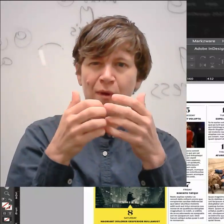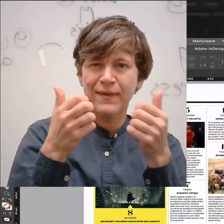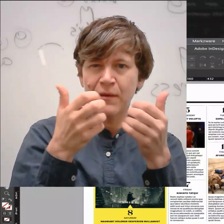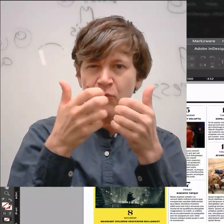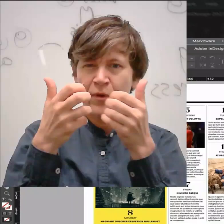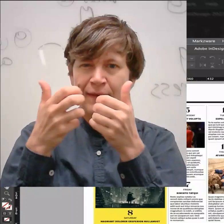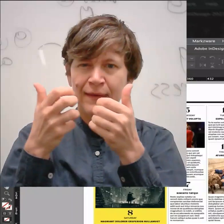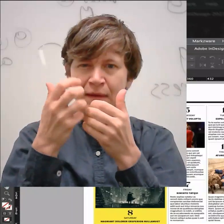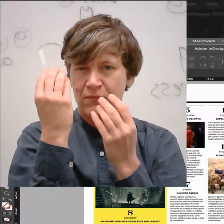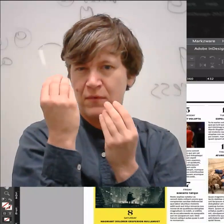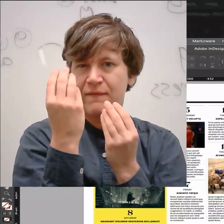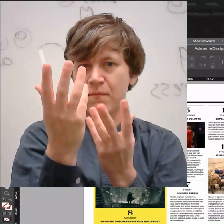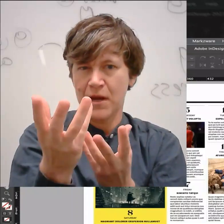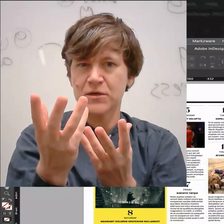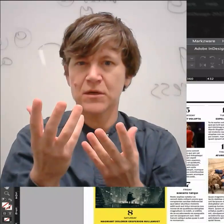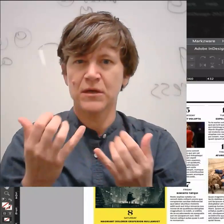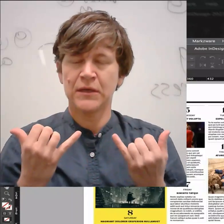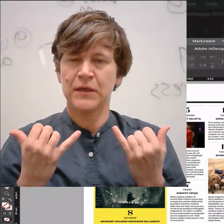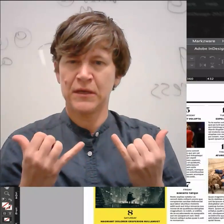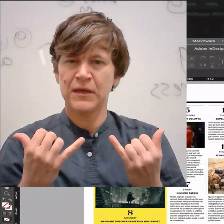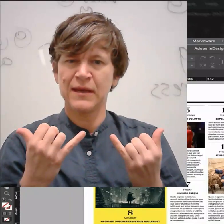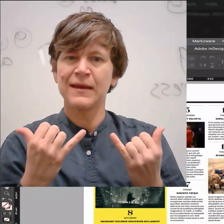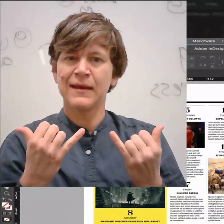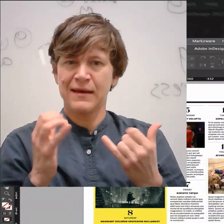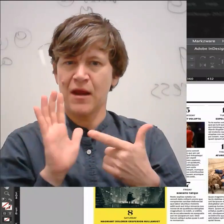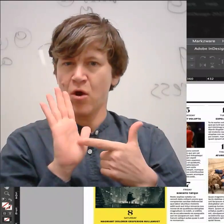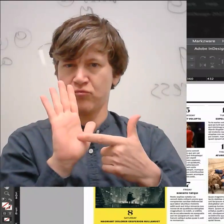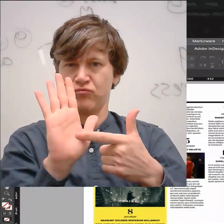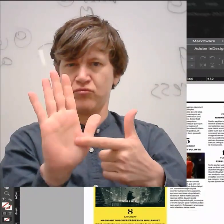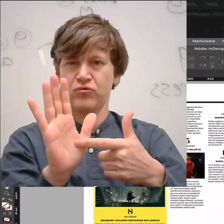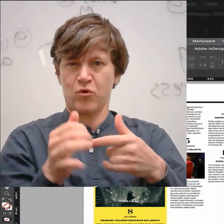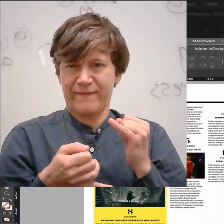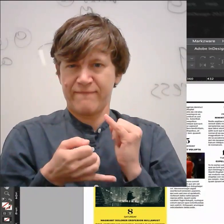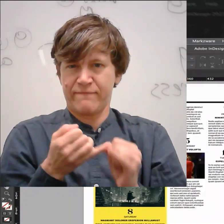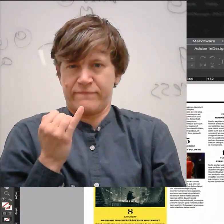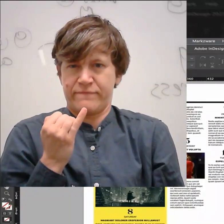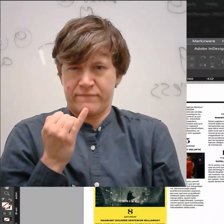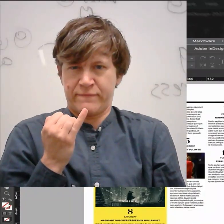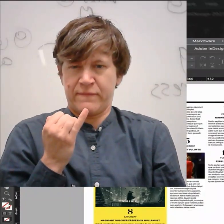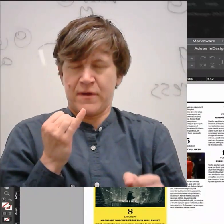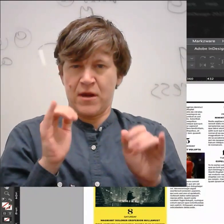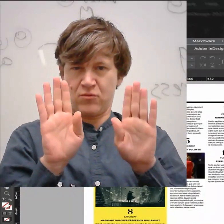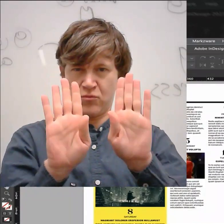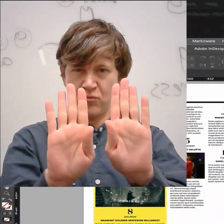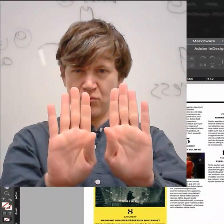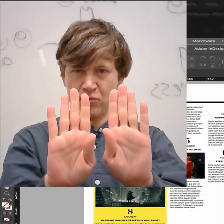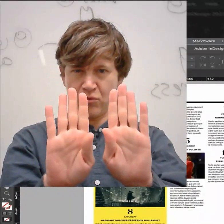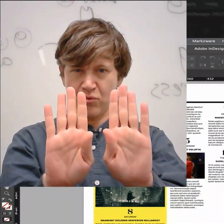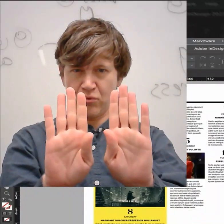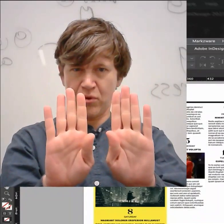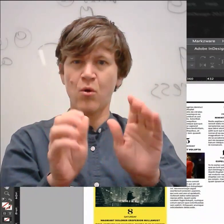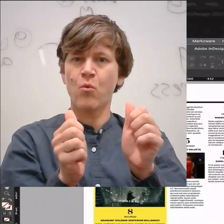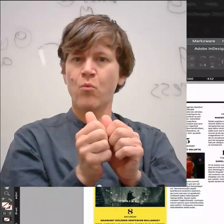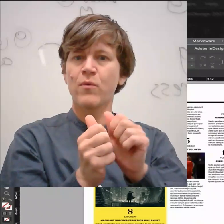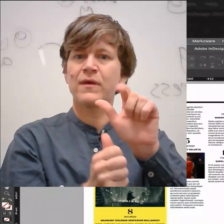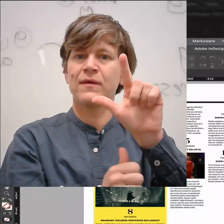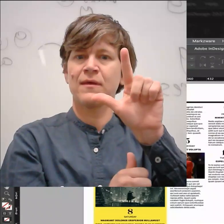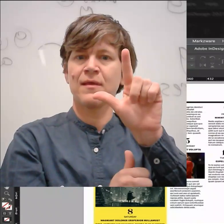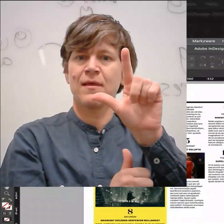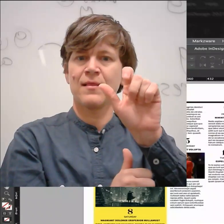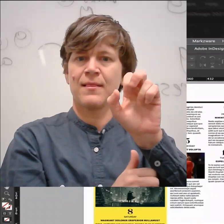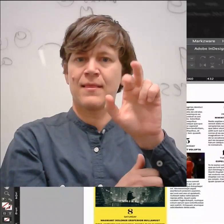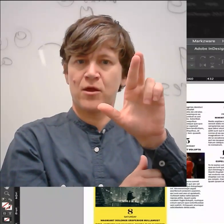a couple of layers and we'll turn those on again when we get towards the end. I'll now move to the next spread where we have the work